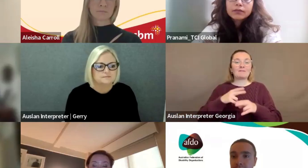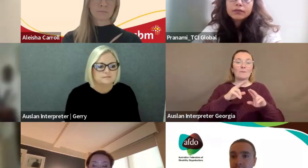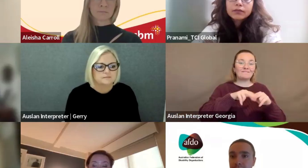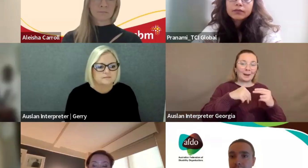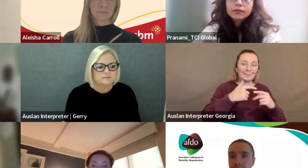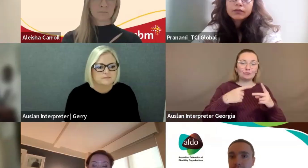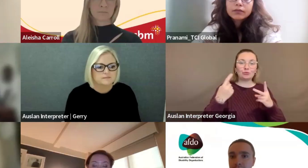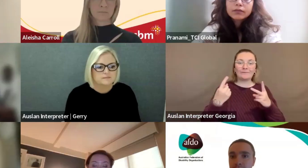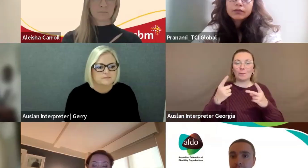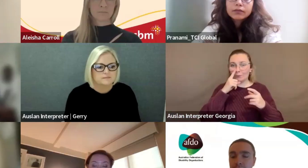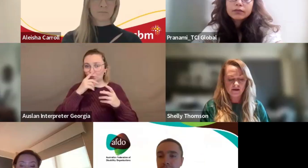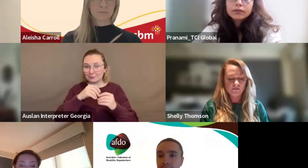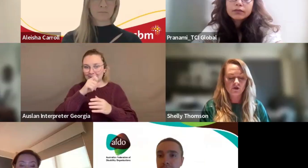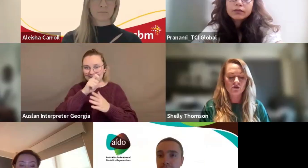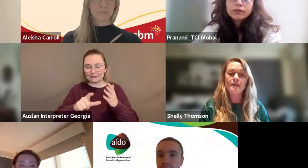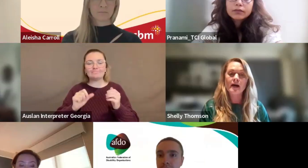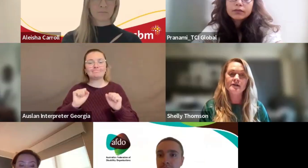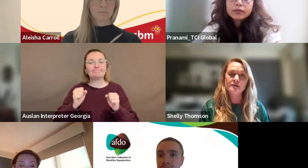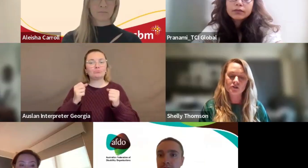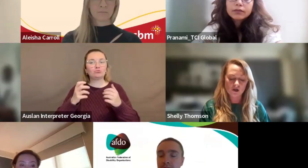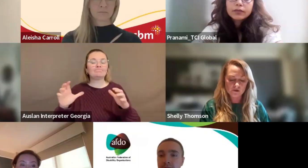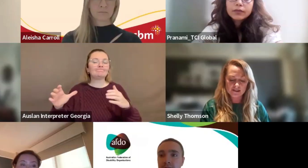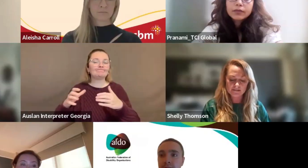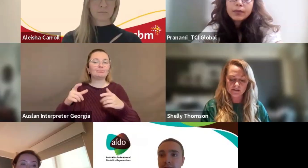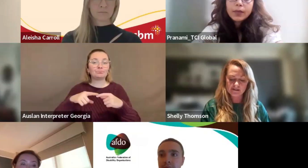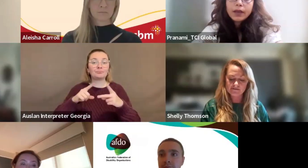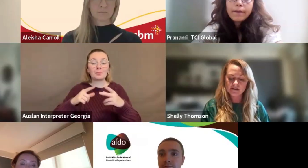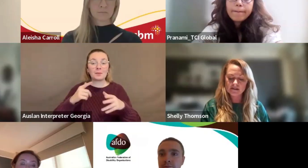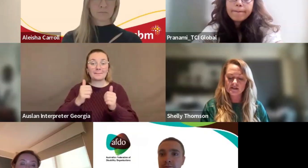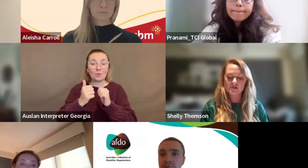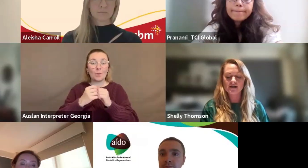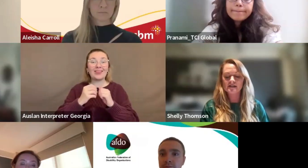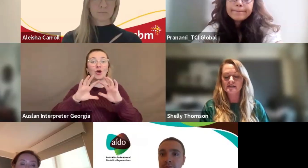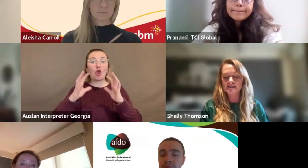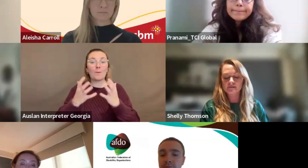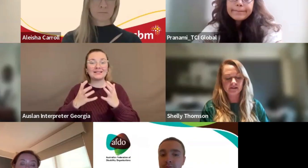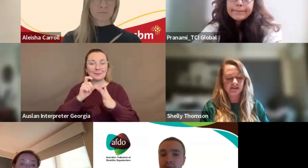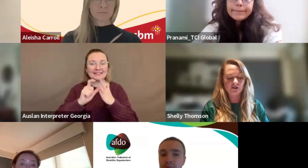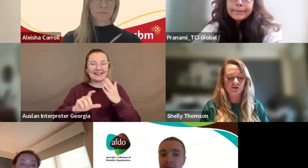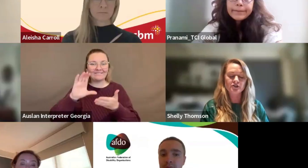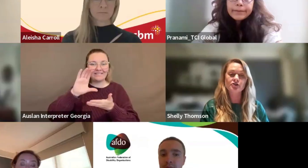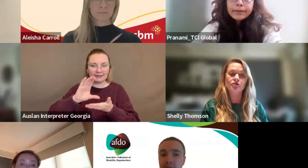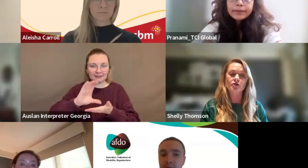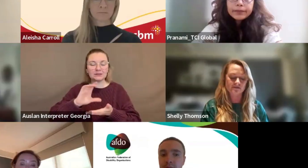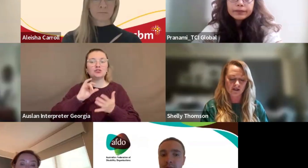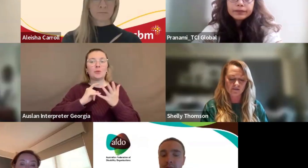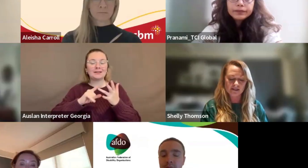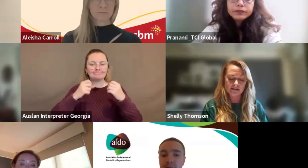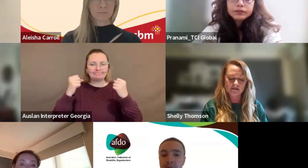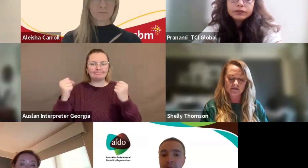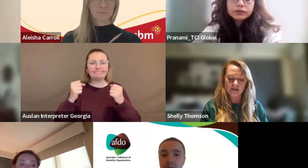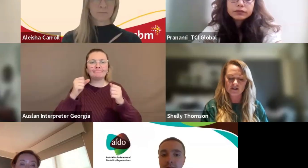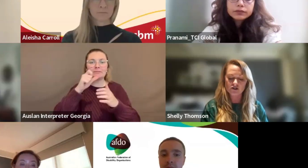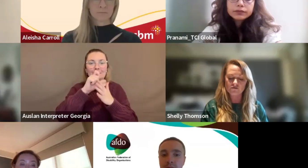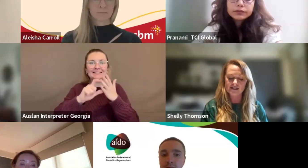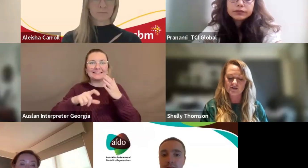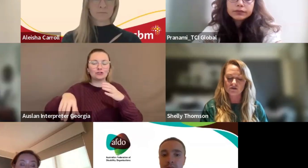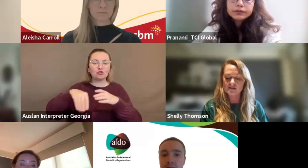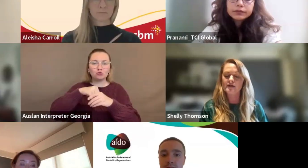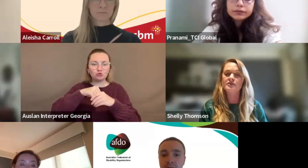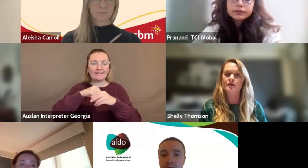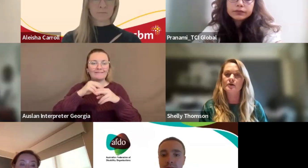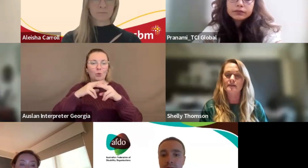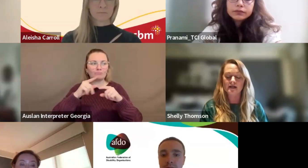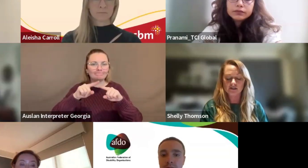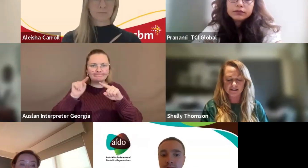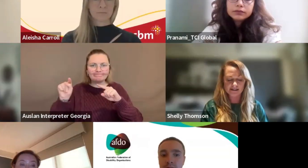individuals with disability. We also partner with the Global Disability Fund to strengthen disability inclusion across development systems and ensure